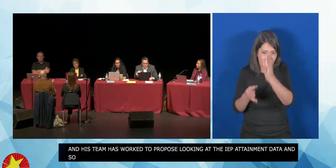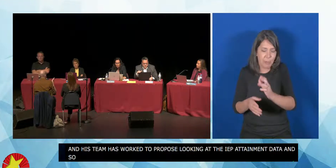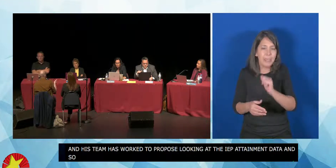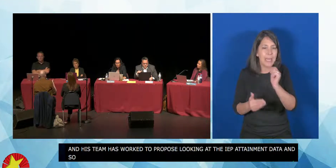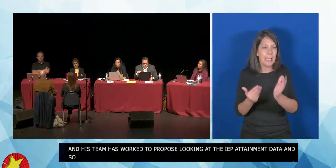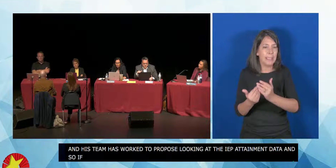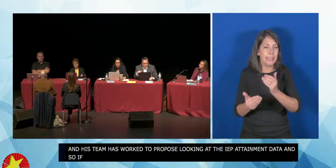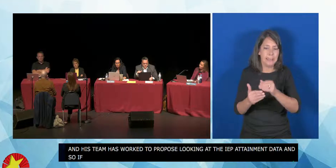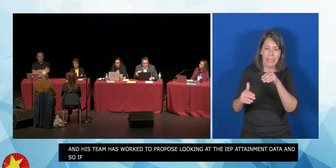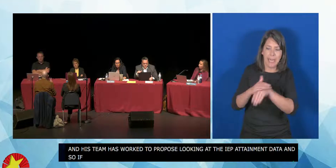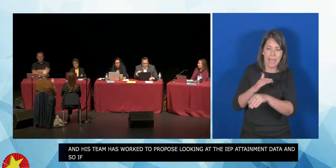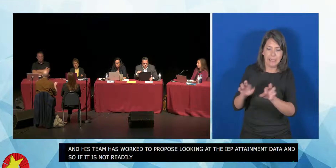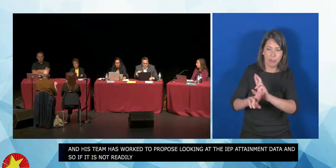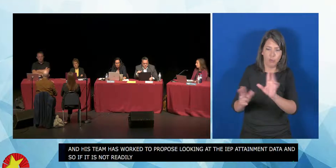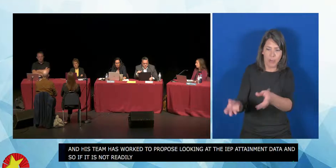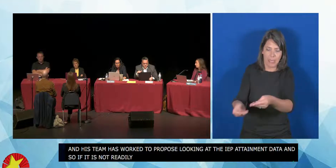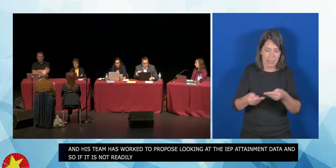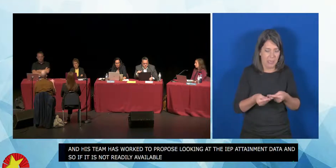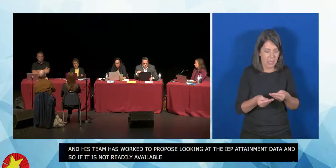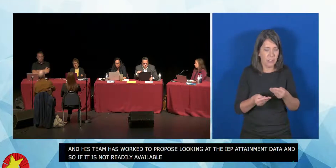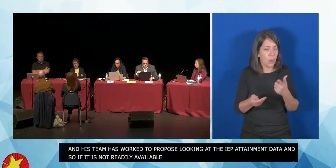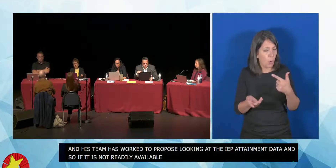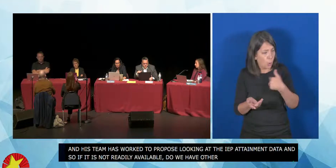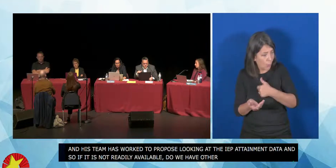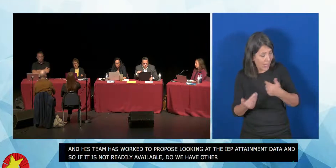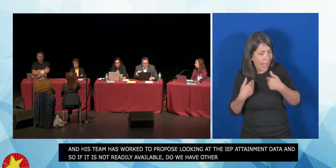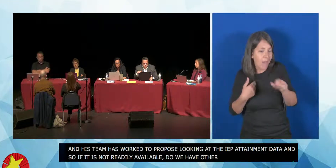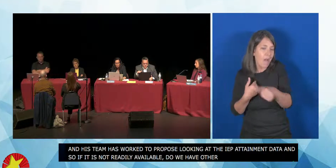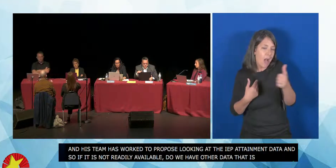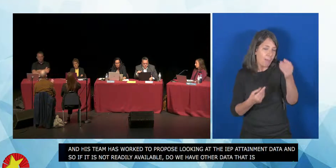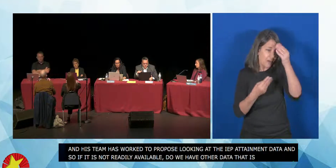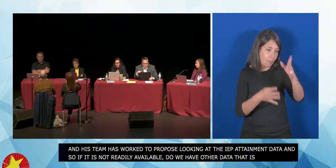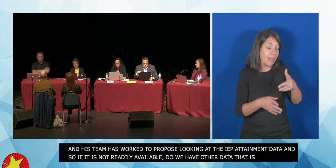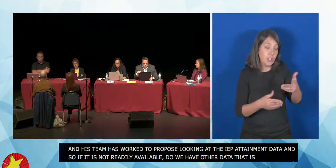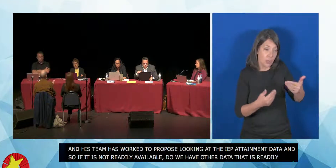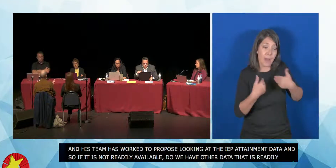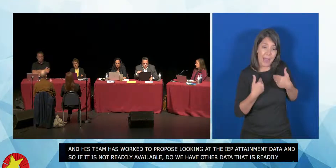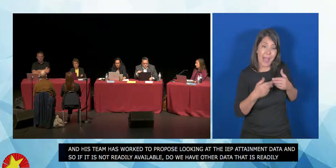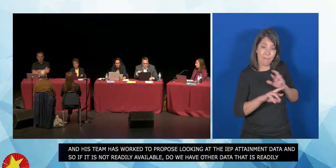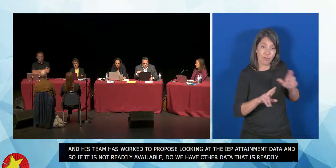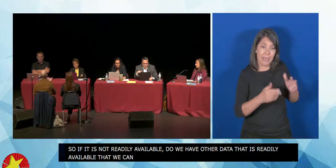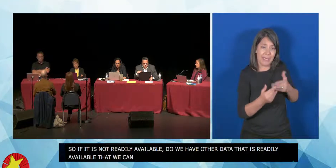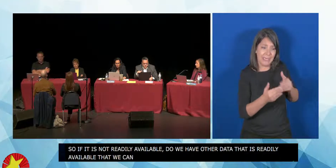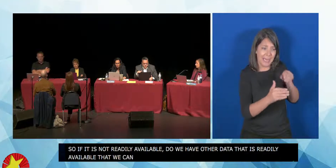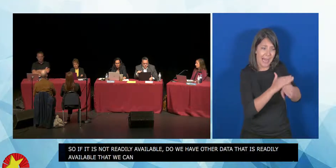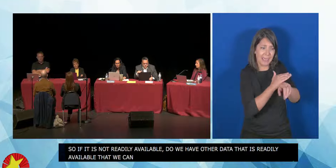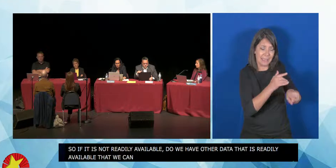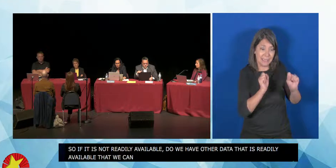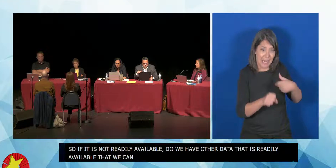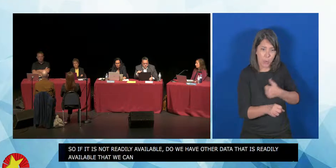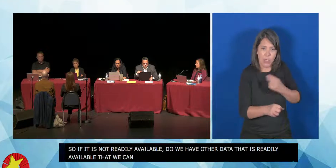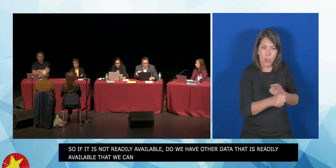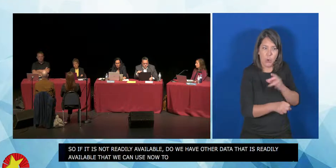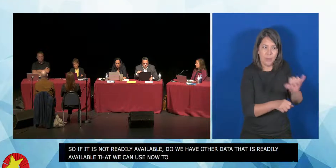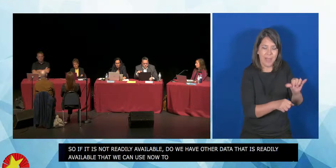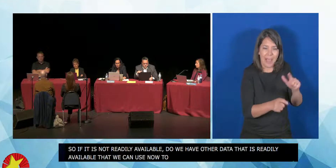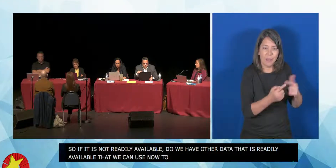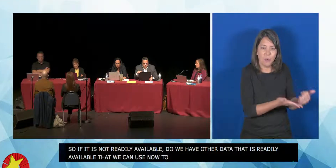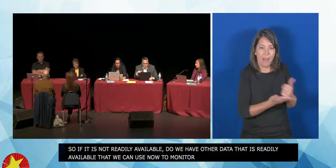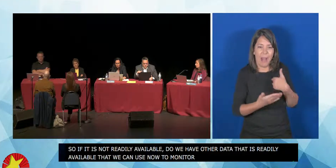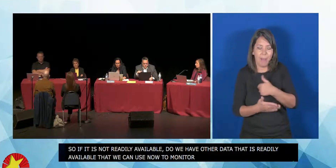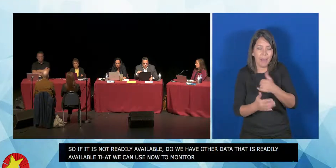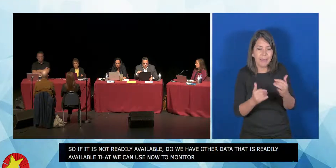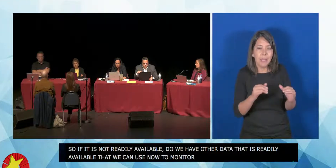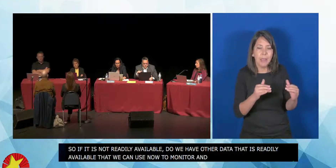do we have other data that is readily available that we can use now to monitor and measure and look